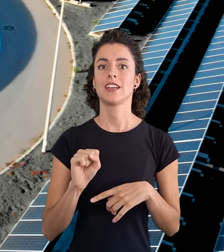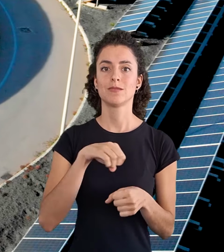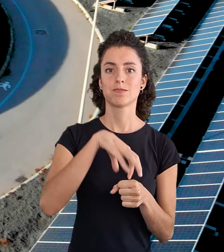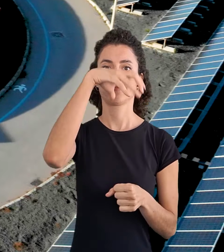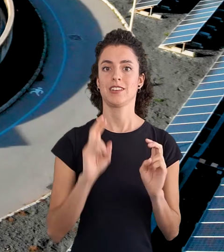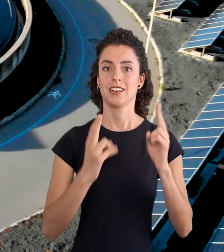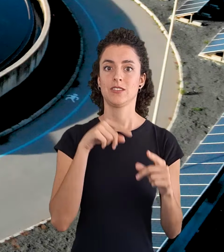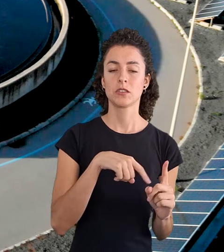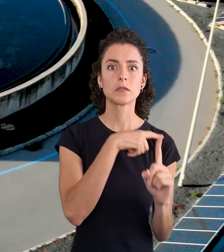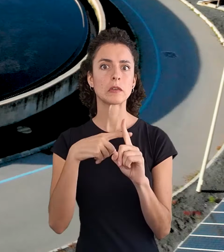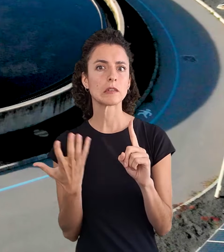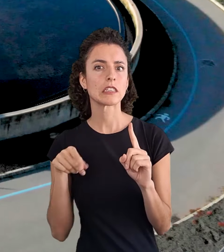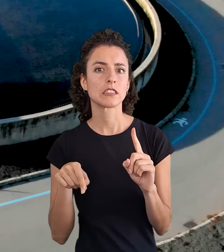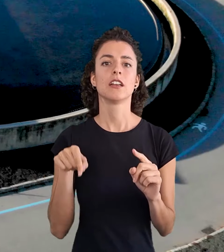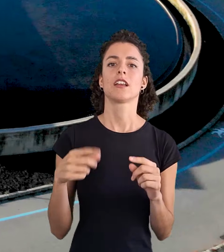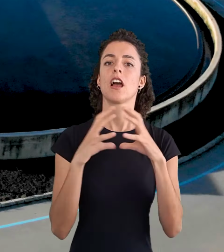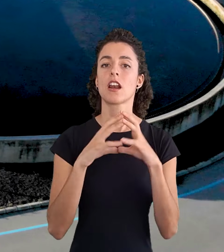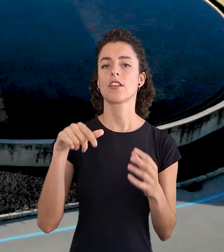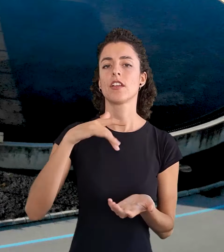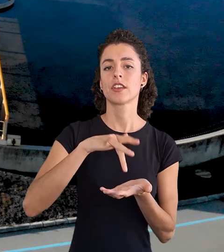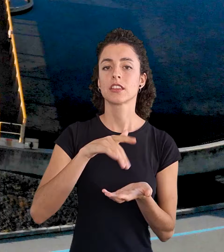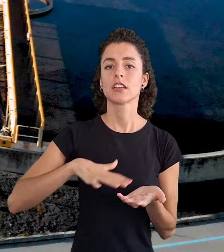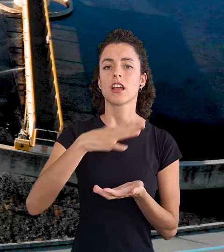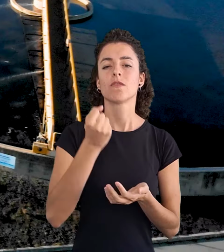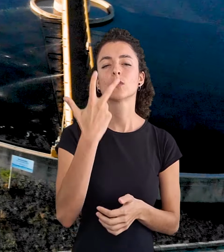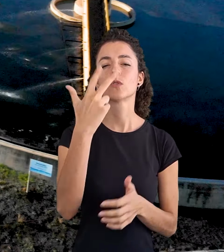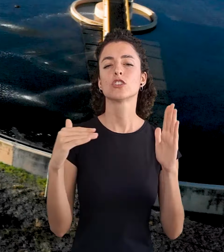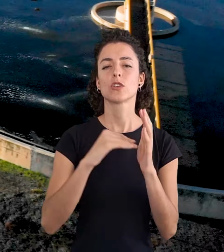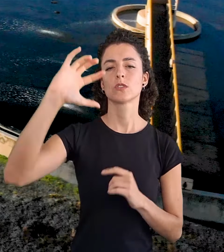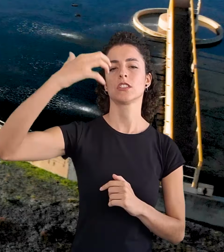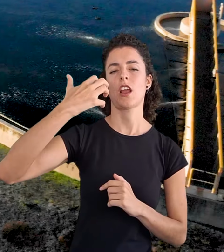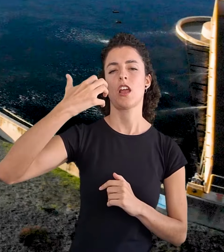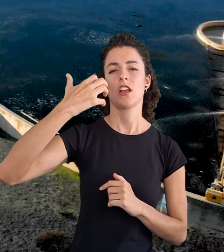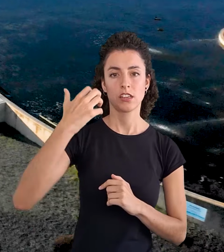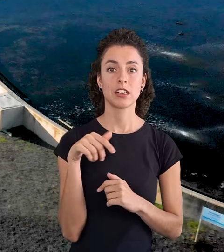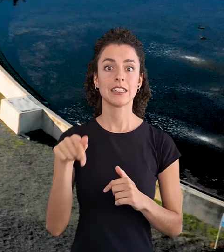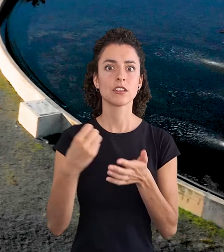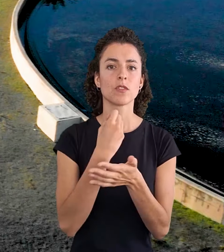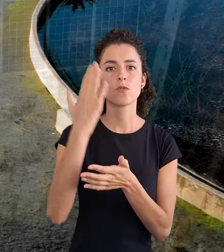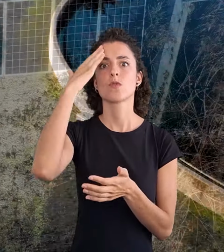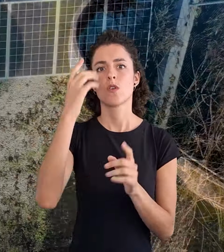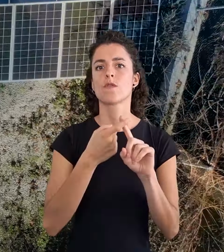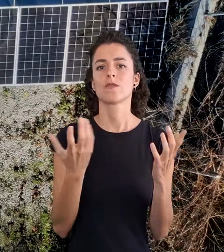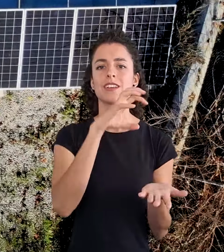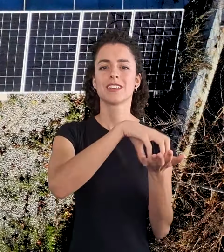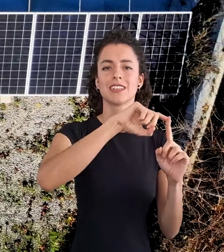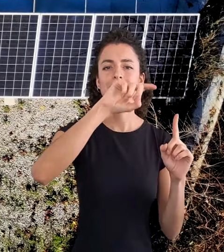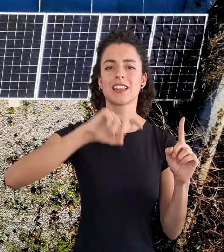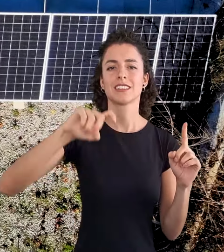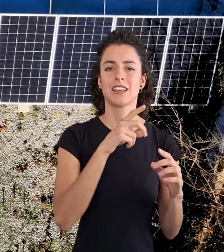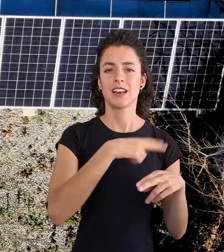the Agencia Estatal de Meteorología, Granada has an annual median of 3,000 hours of